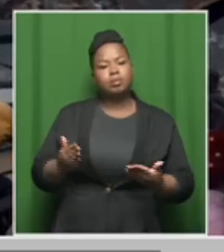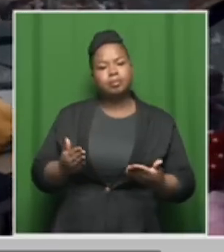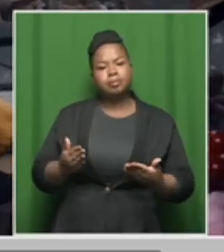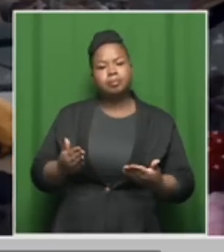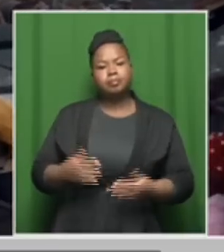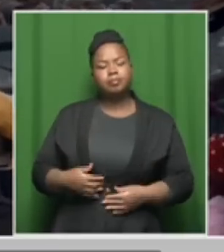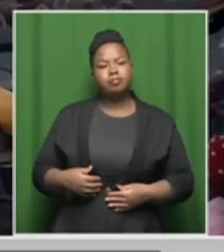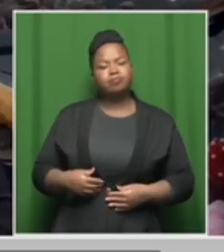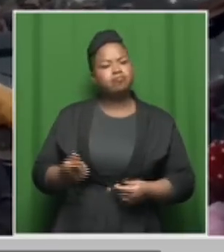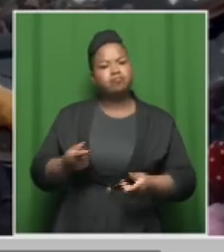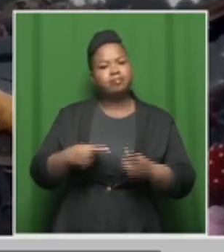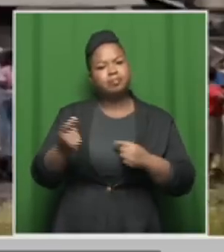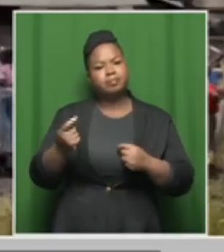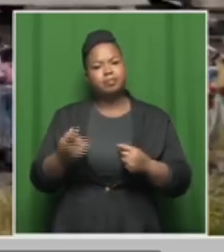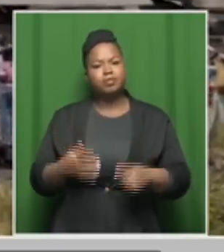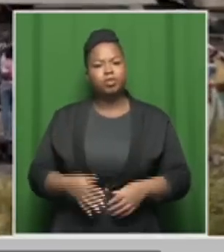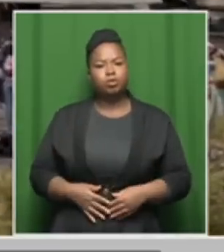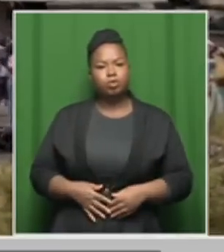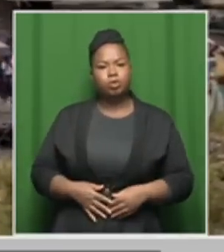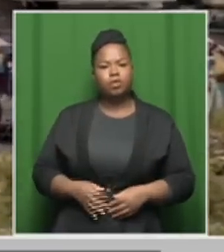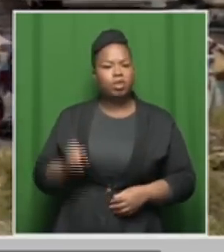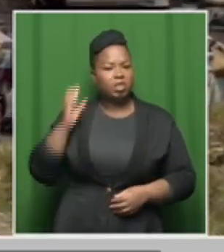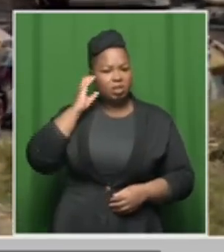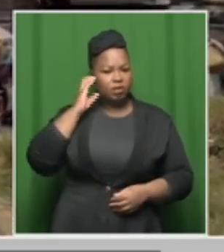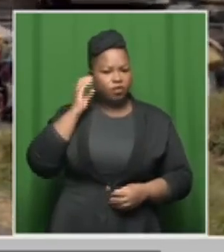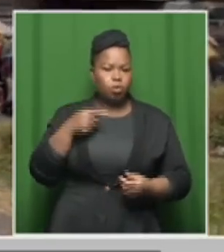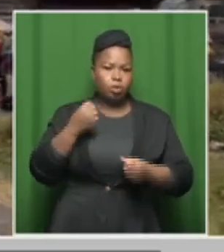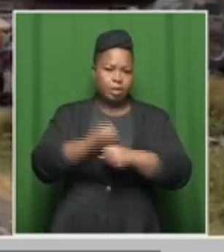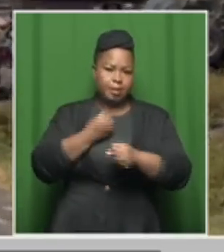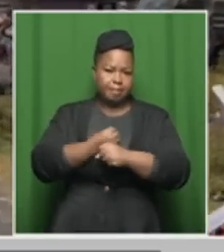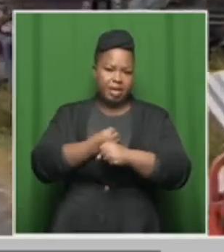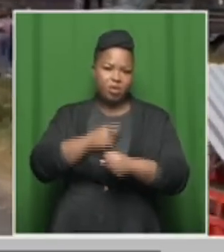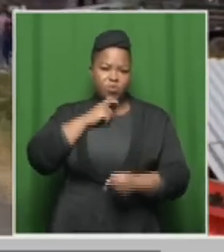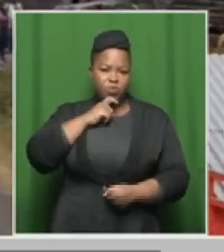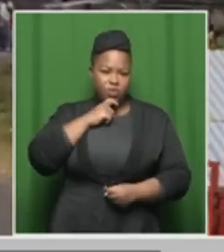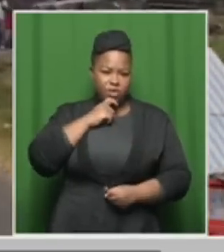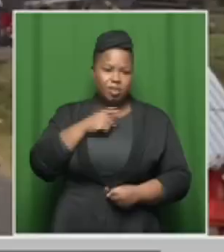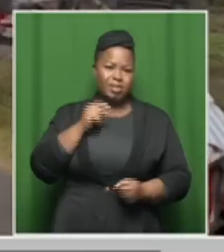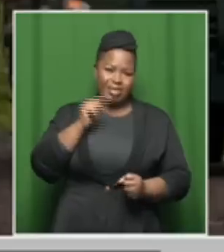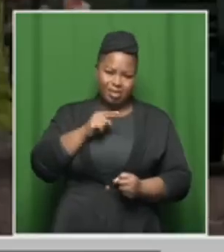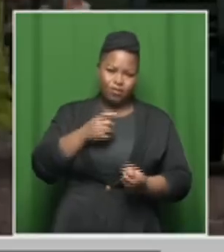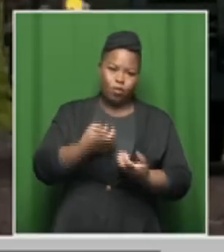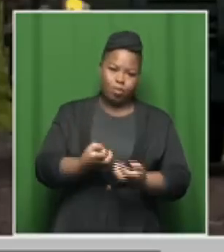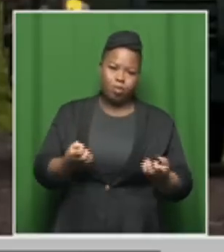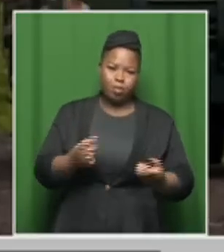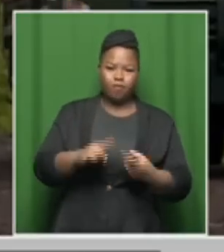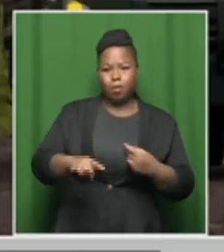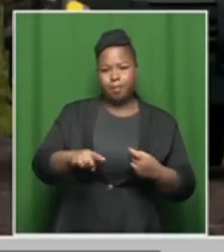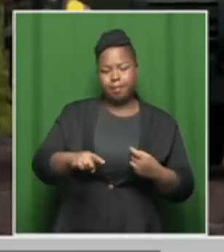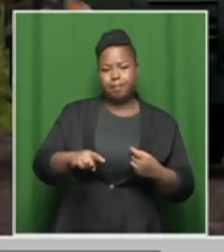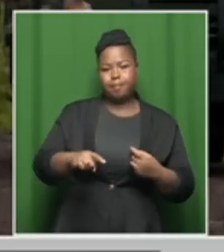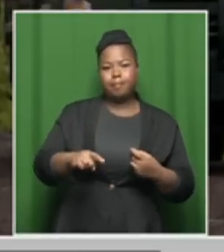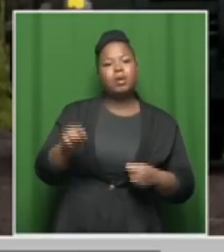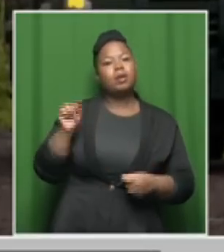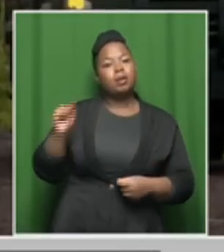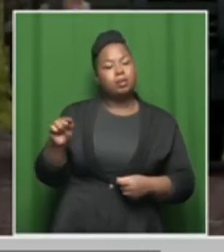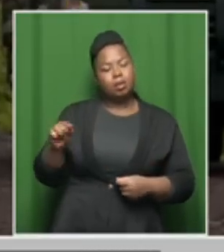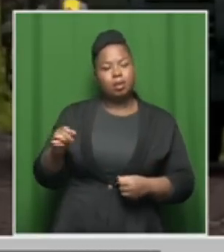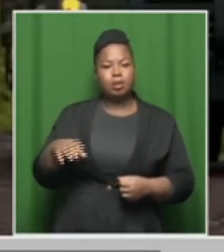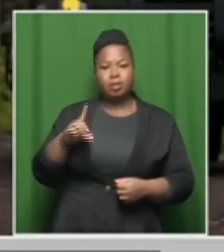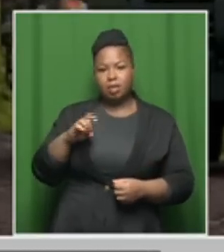the market and into the production of our cell phones and all that. So it's a very complex environment, and there's been a lot of international focus on